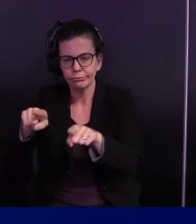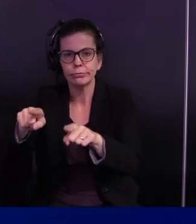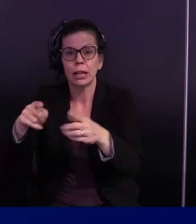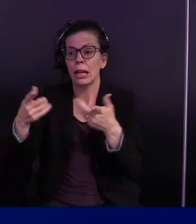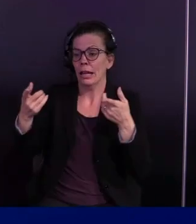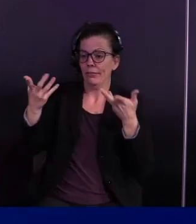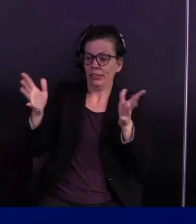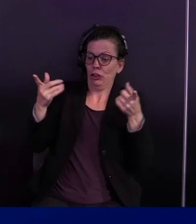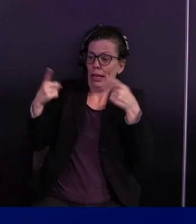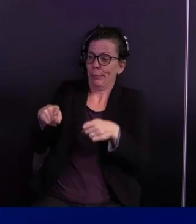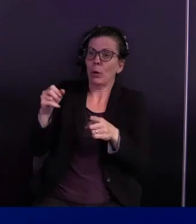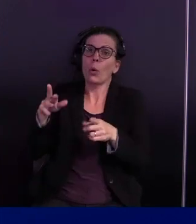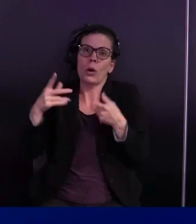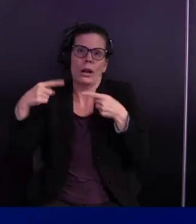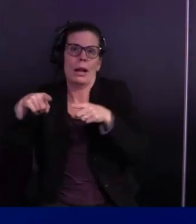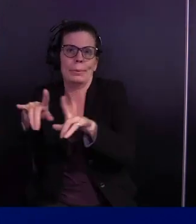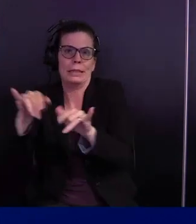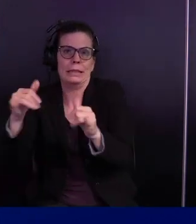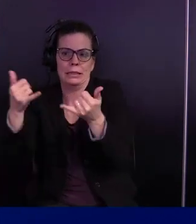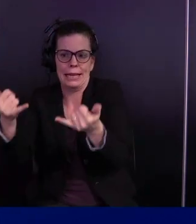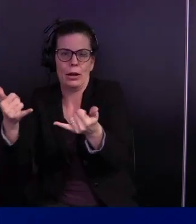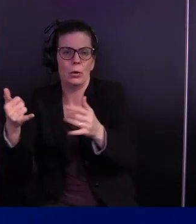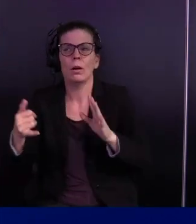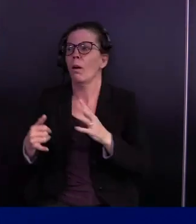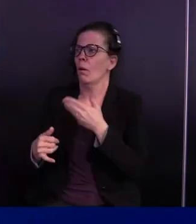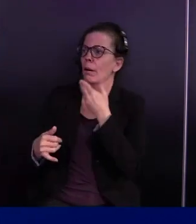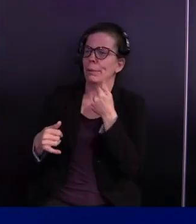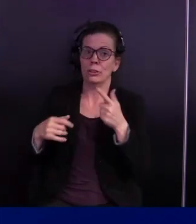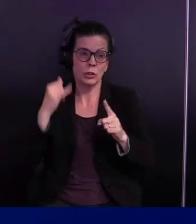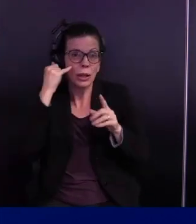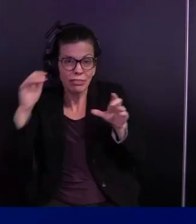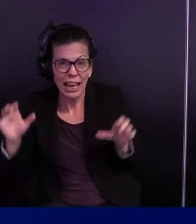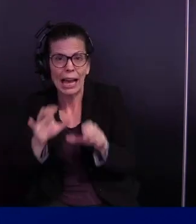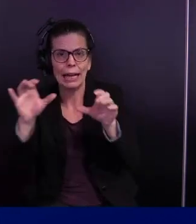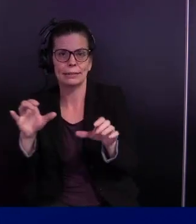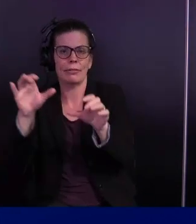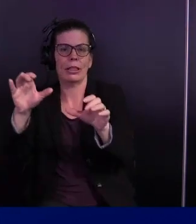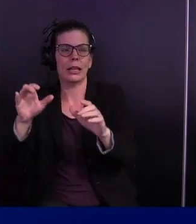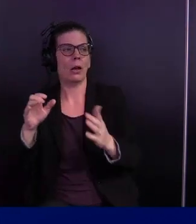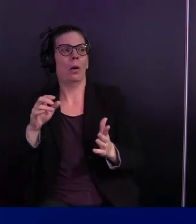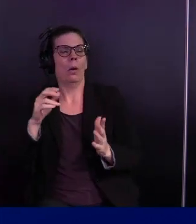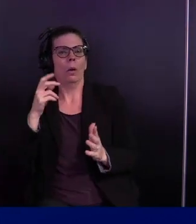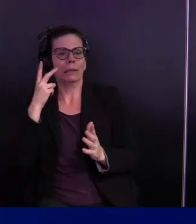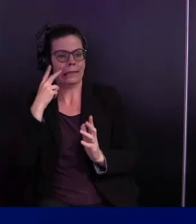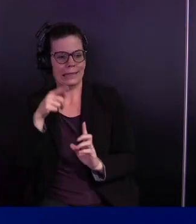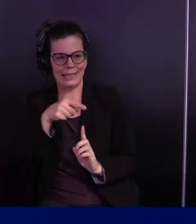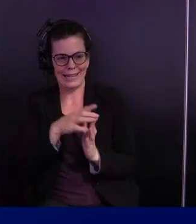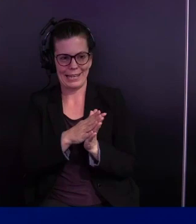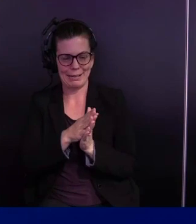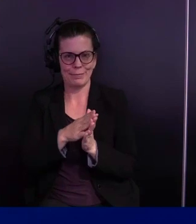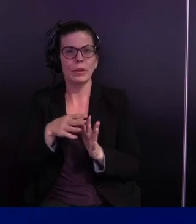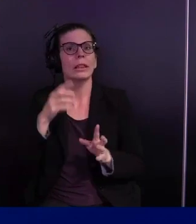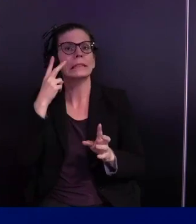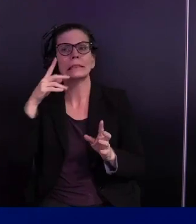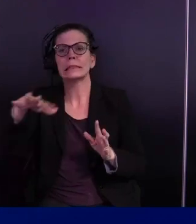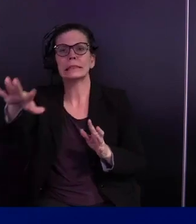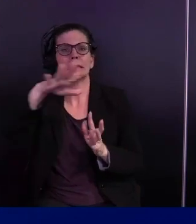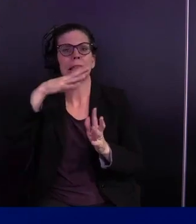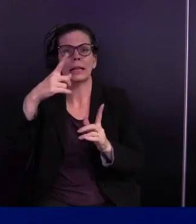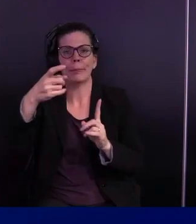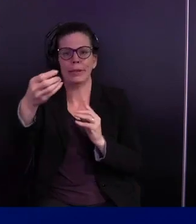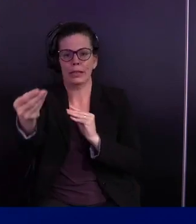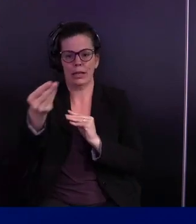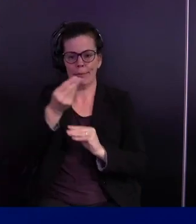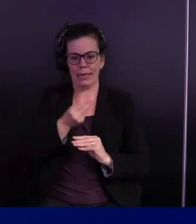happening. Yeah, okay. Right? That's even better, yeah. Yeah, so if somebody's actively, seeing pain from somewhere out in the internet coming